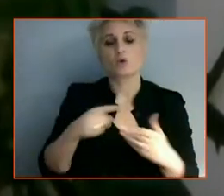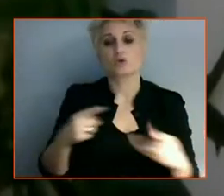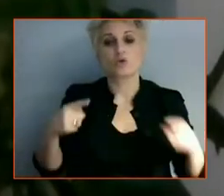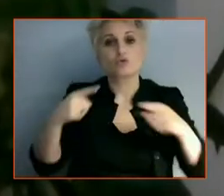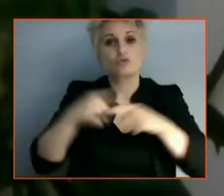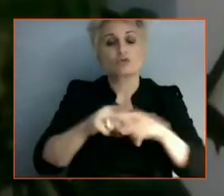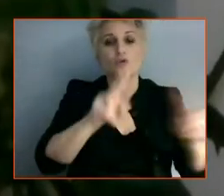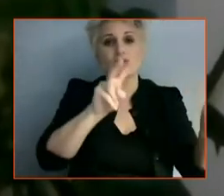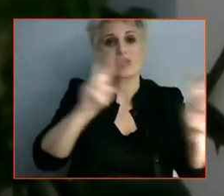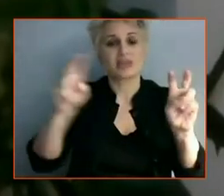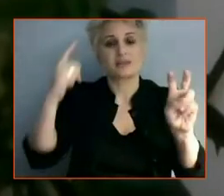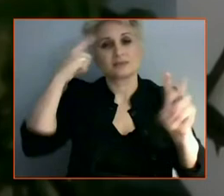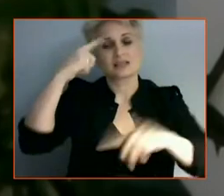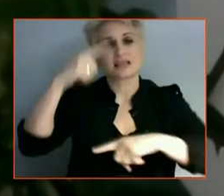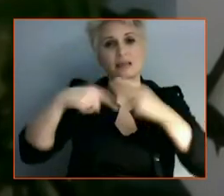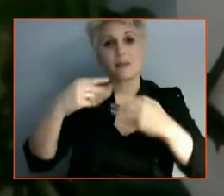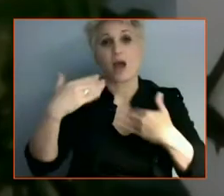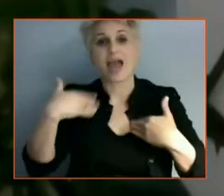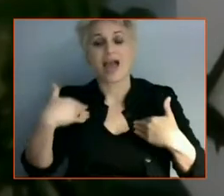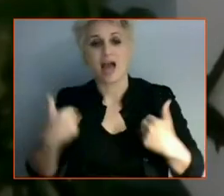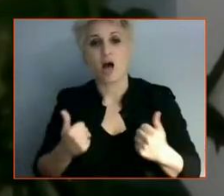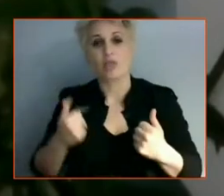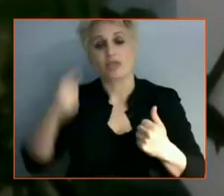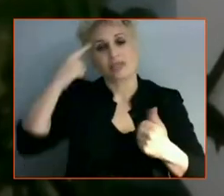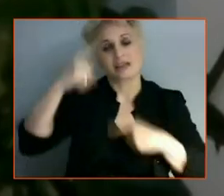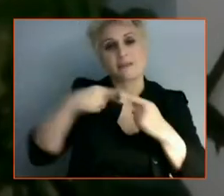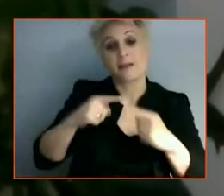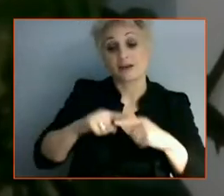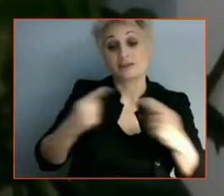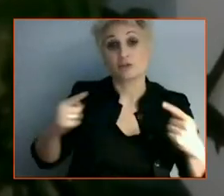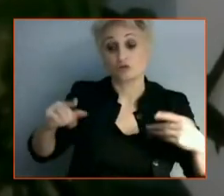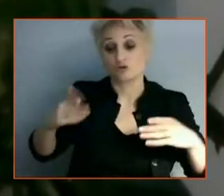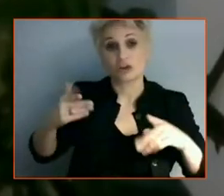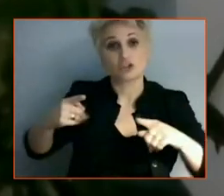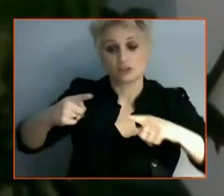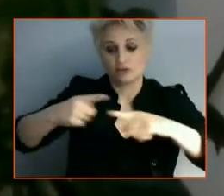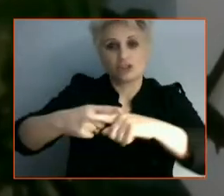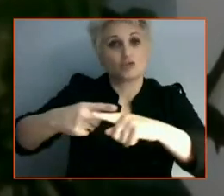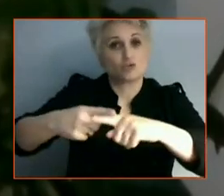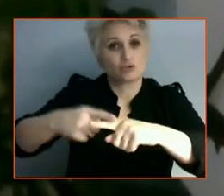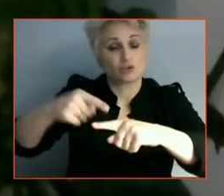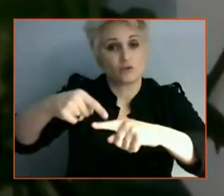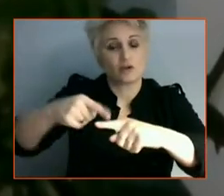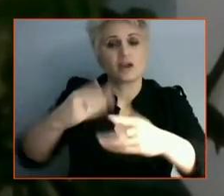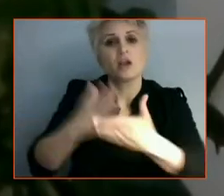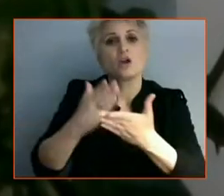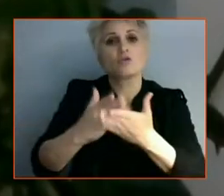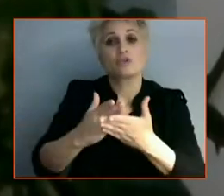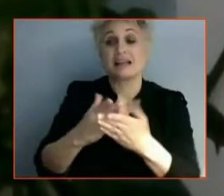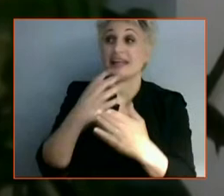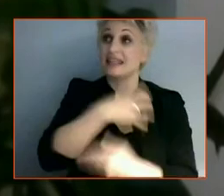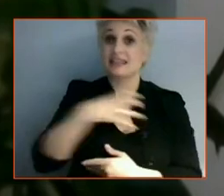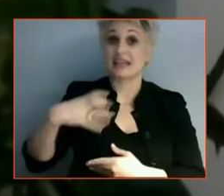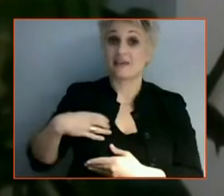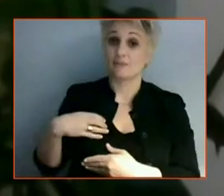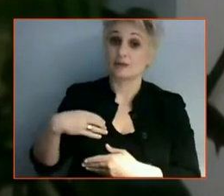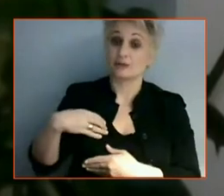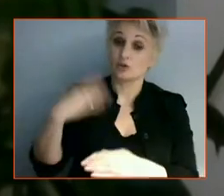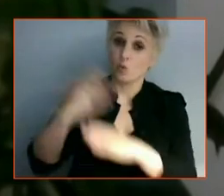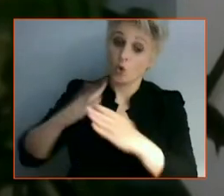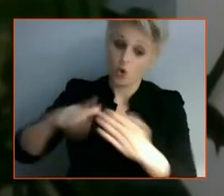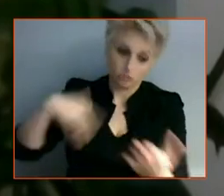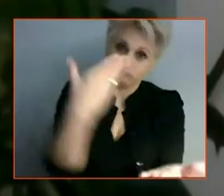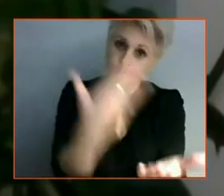do the same in the arts, culture and heritage space. Here, I think that we can perhaps learn from the mahi that the government has laid down in the screen